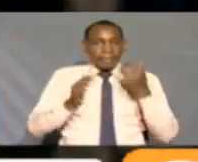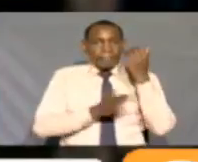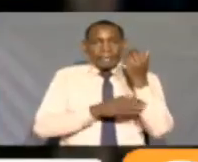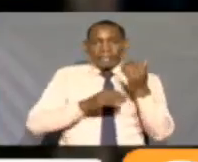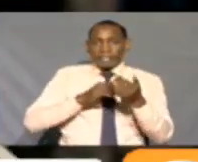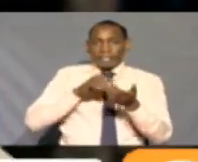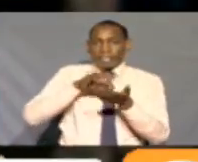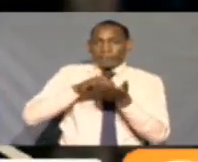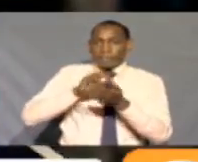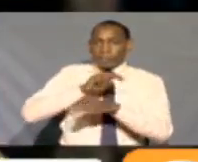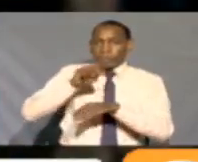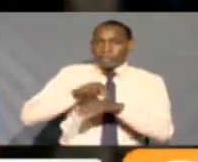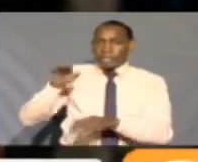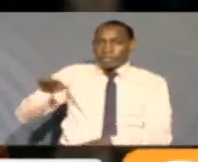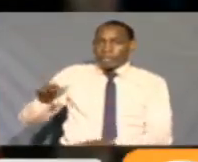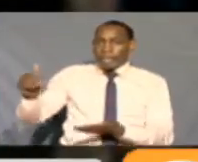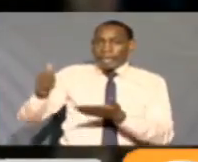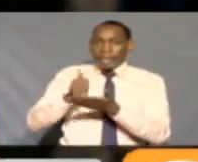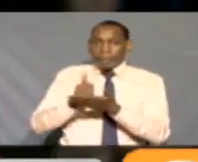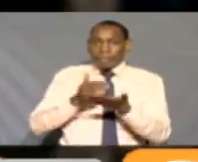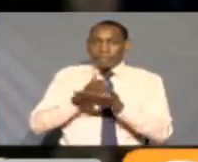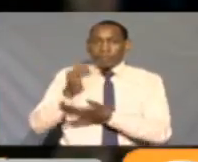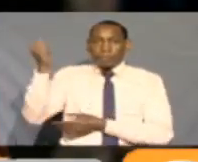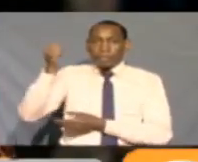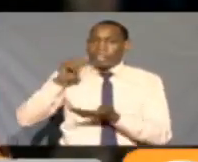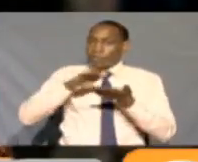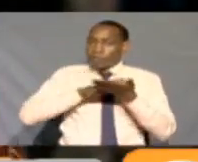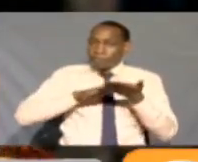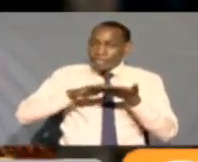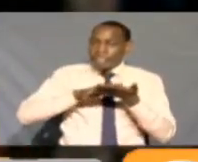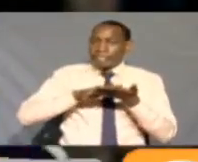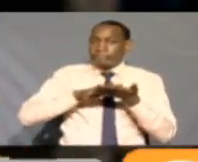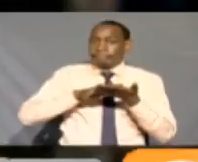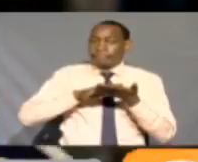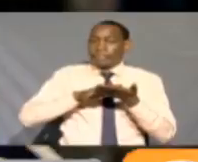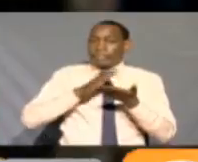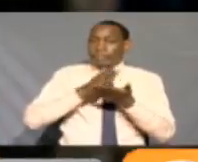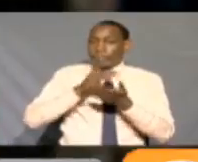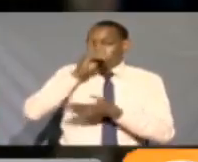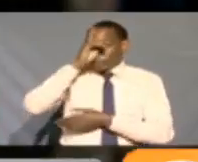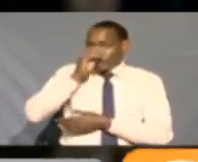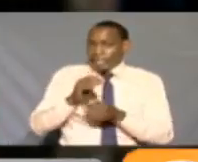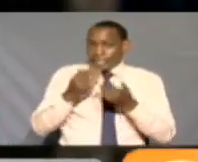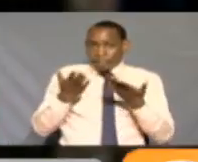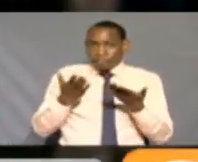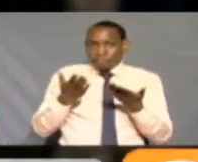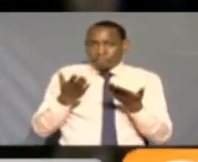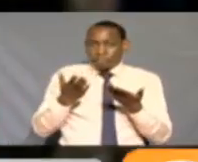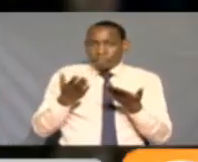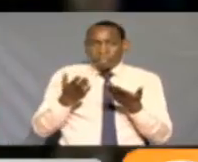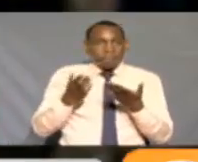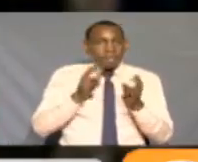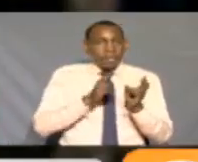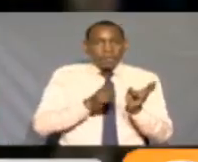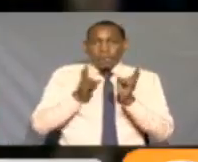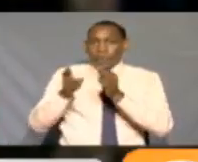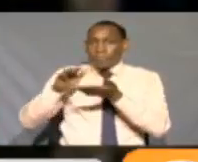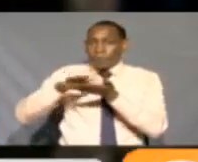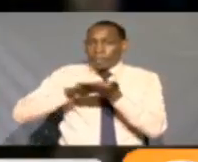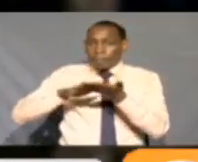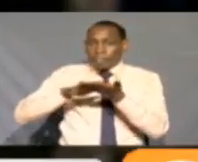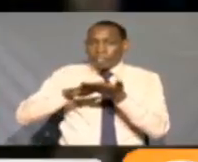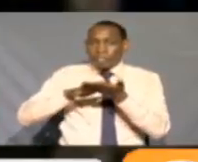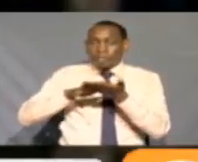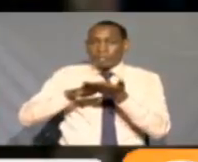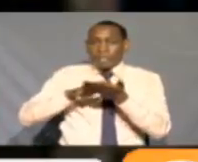National Assembly, where these appointments are being made on political basis, on a very spurious kind of very casual basis, or based